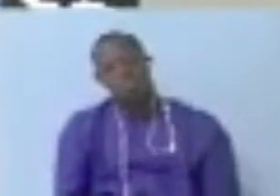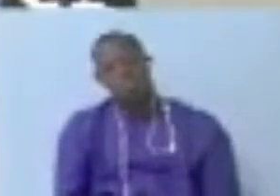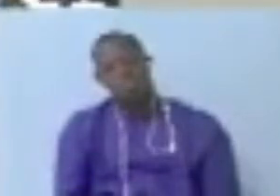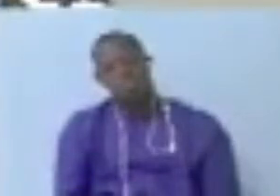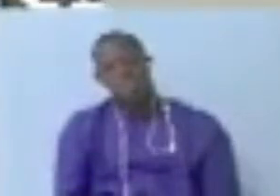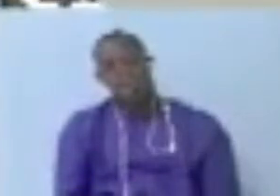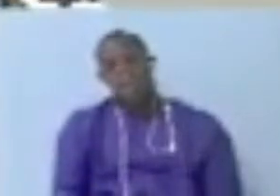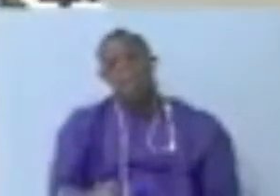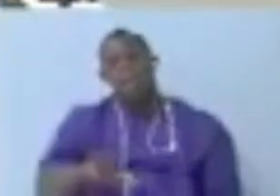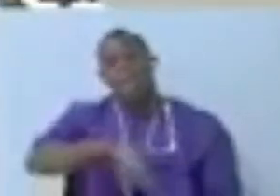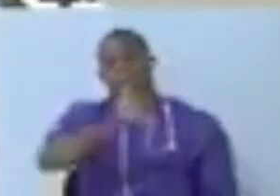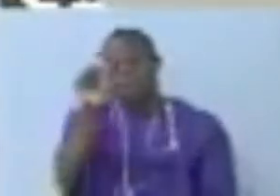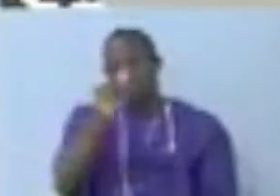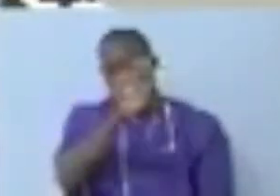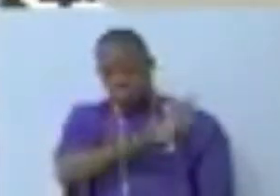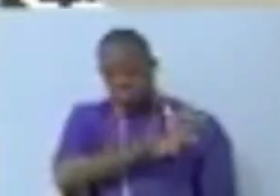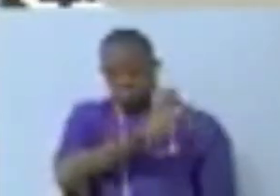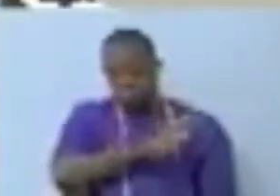in fact also,